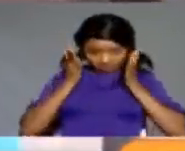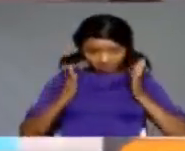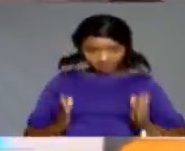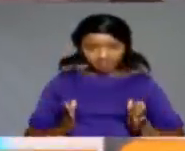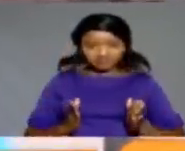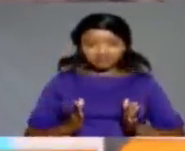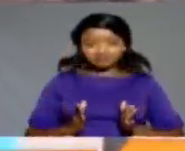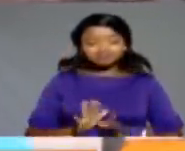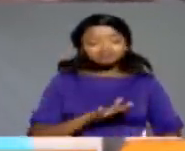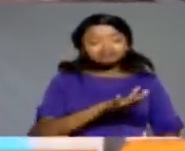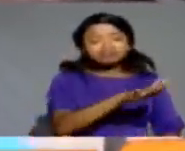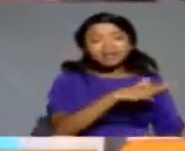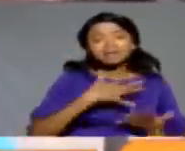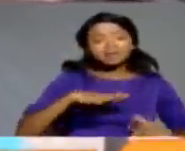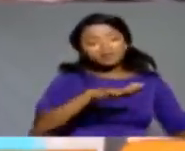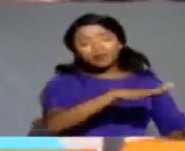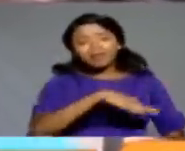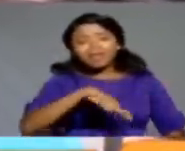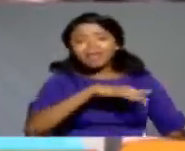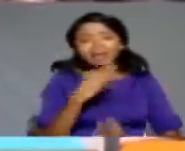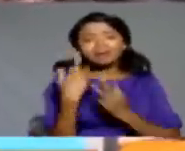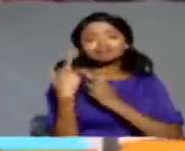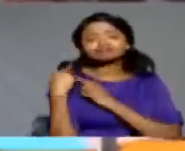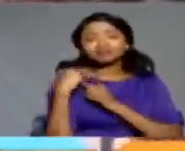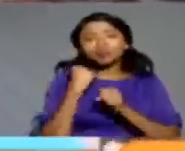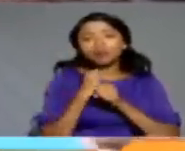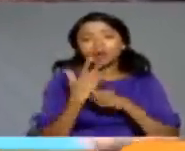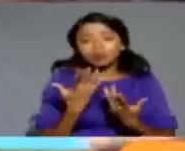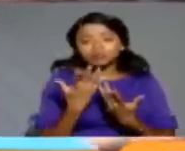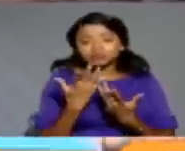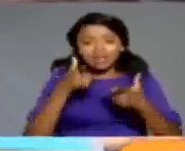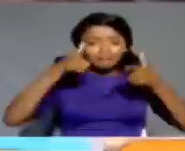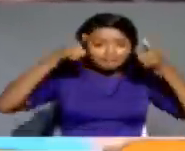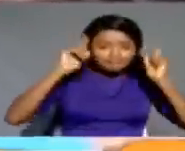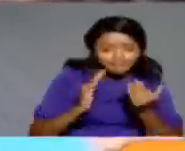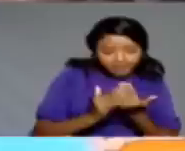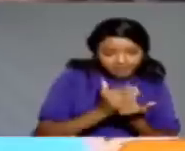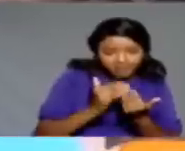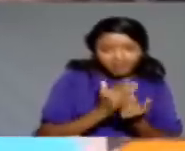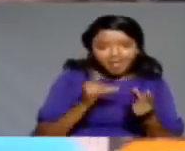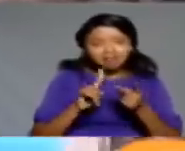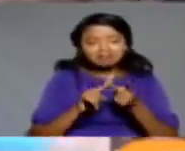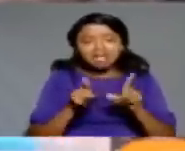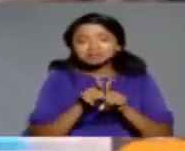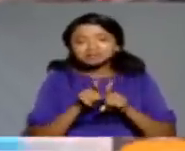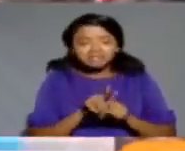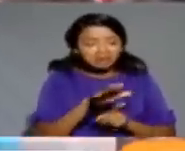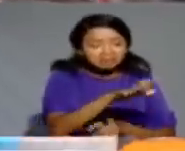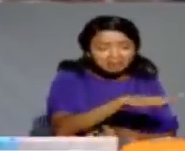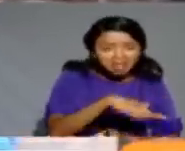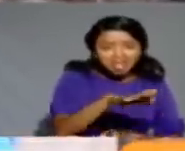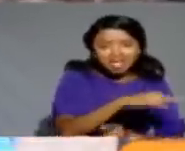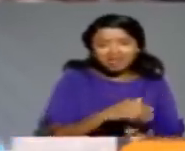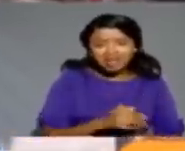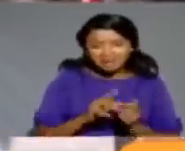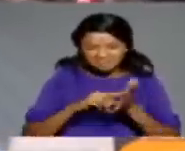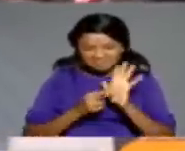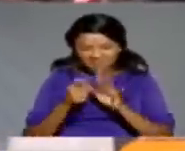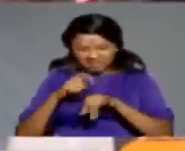ni kuchunga ngombe na mifugo yao. Wewe unapokuja kubomua cattle dip, wewe you are an